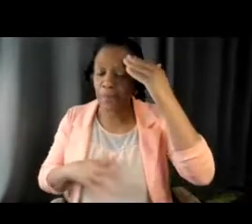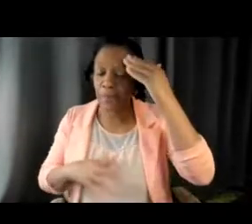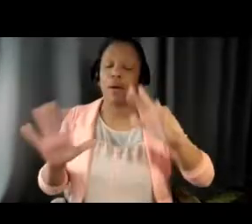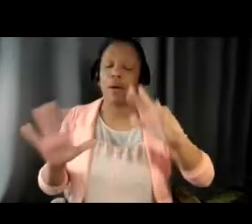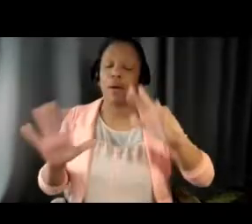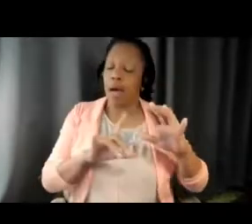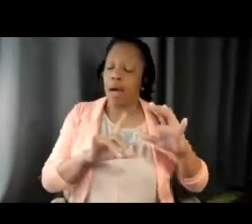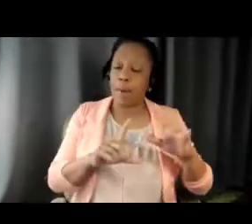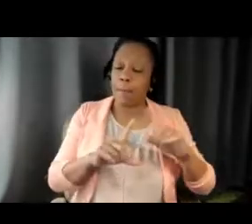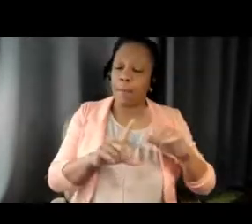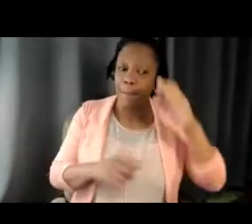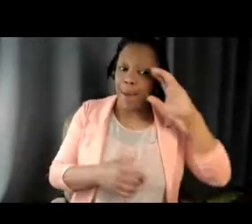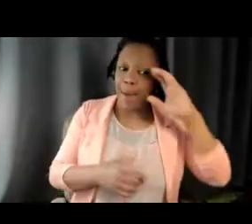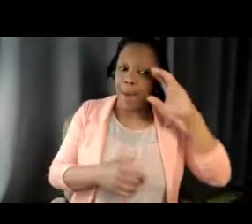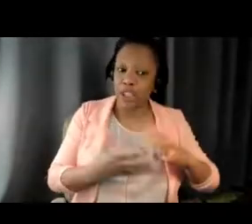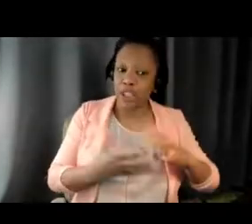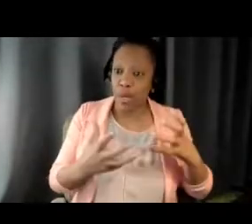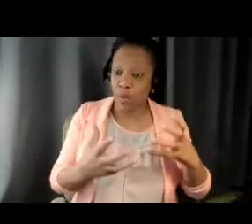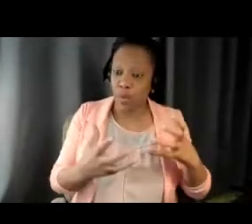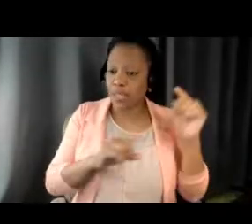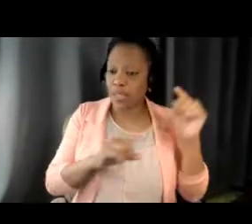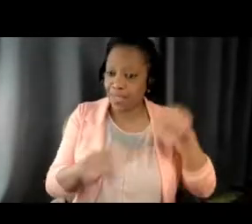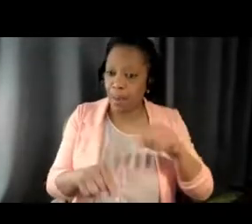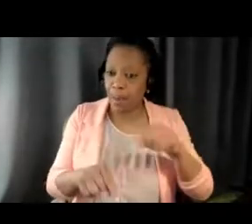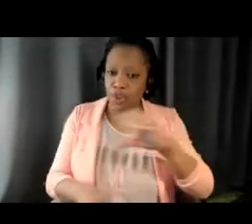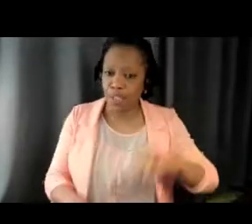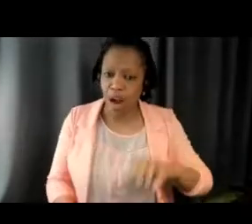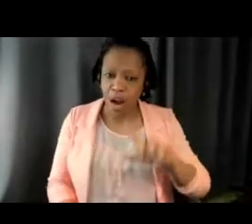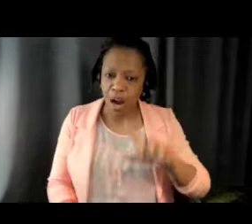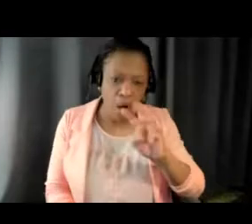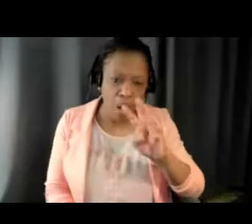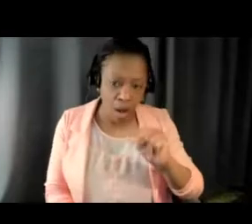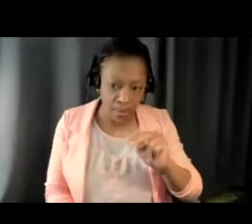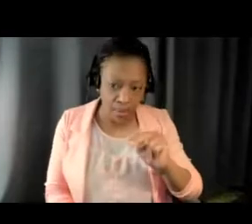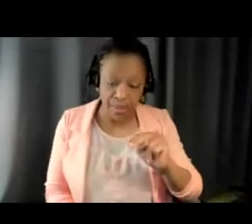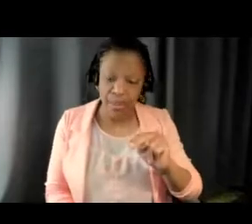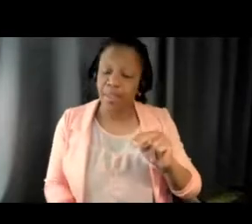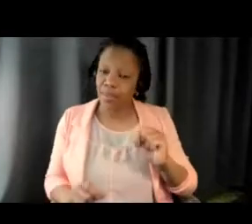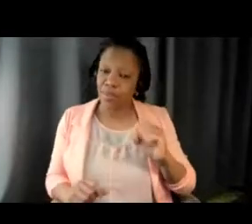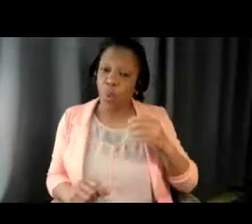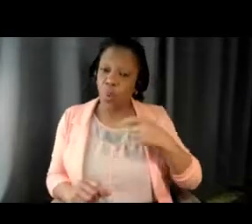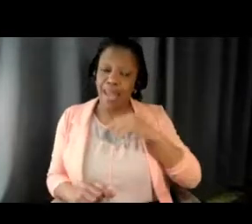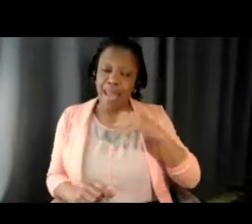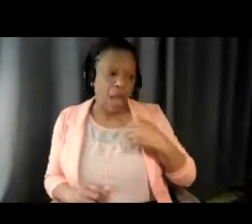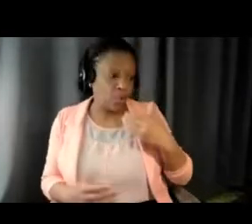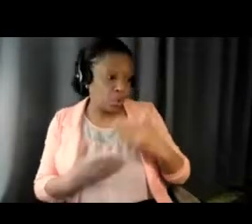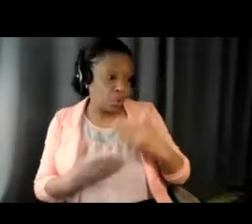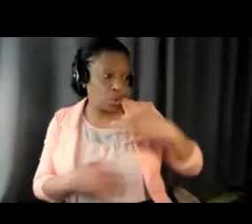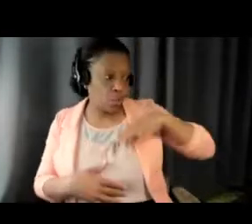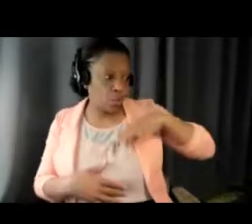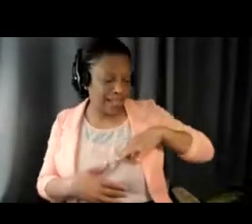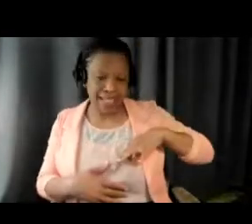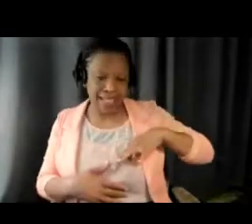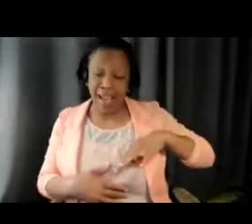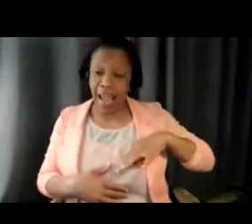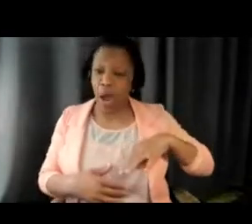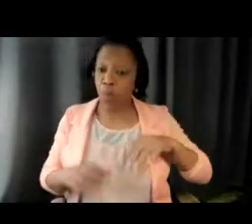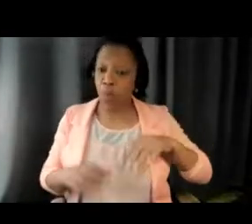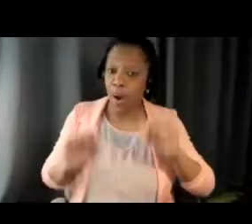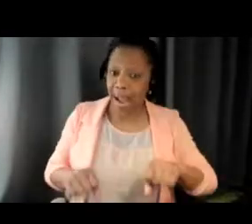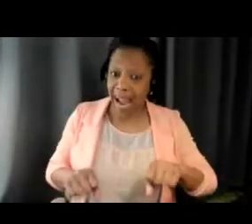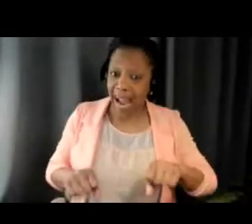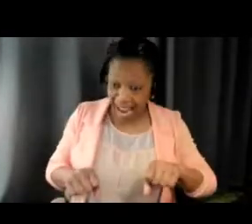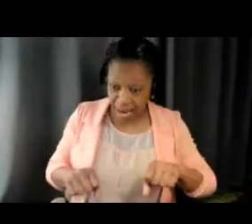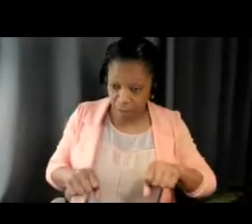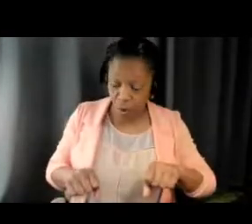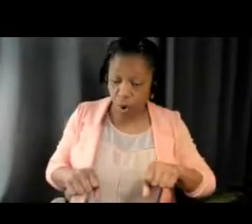we had good credit and we had faith, so we were able to purchase our building. And within the first 2 years, we were the